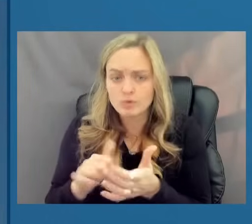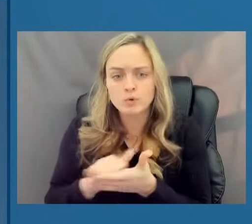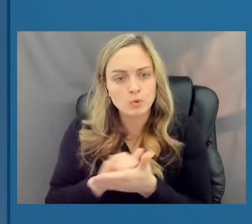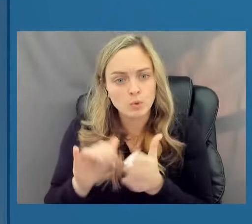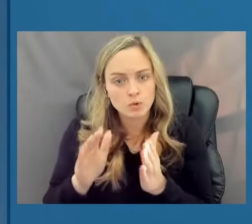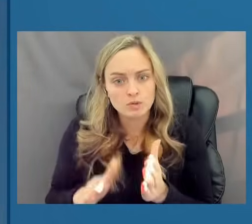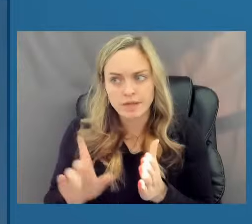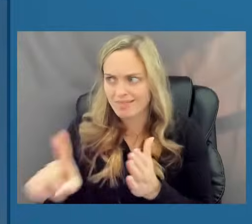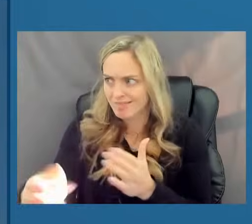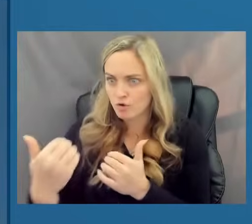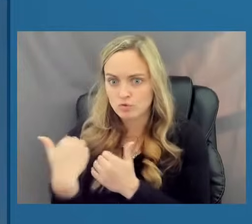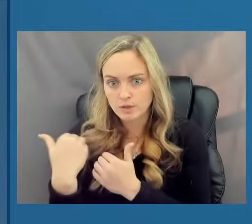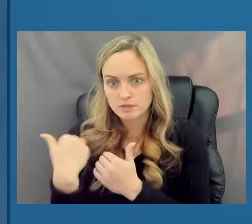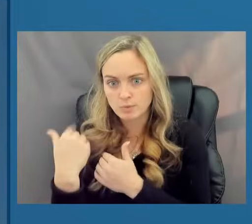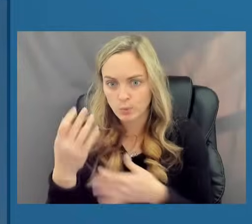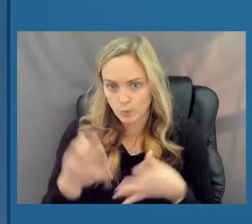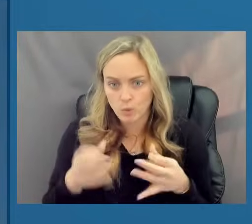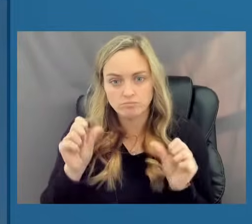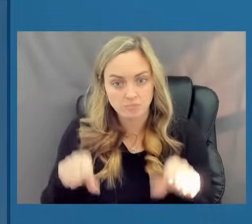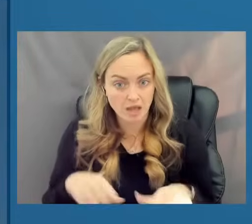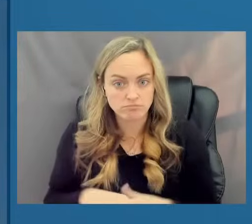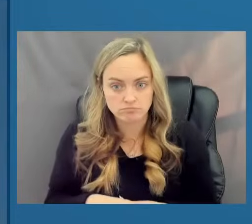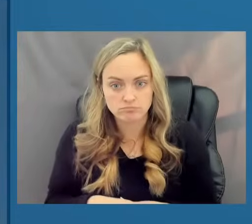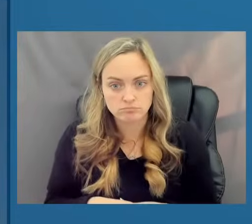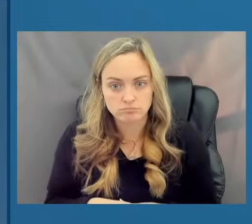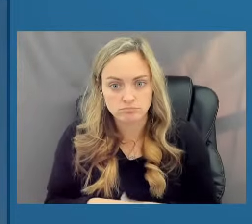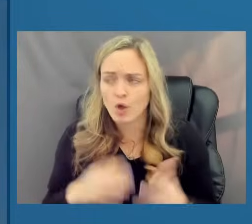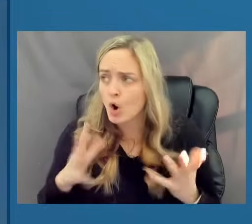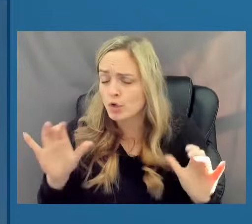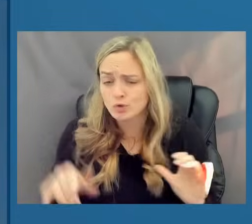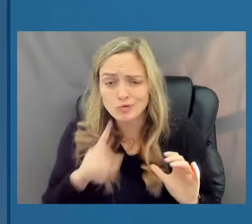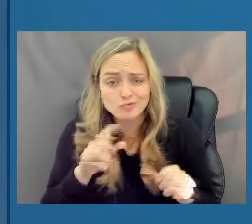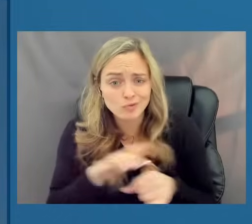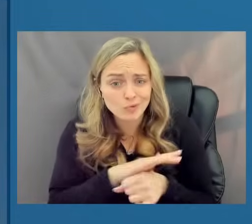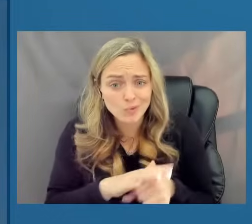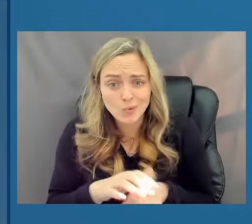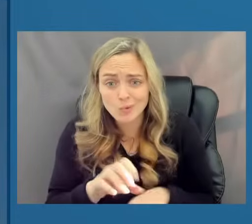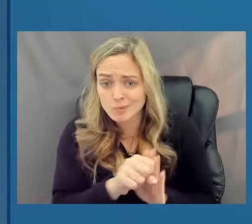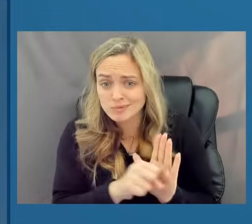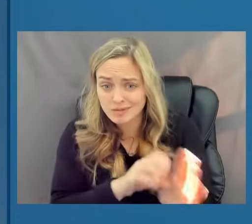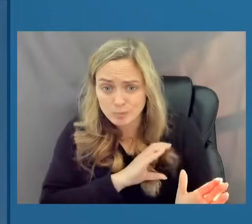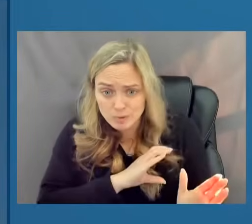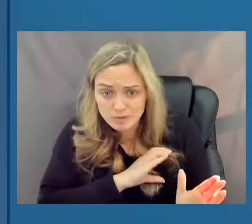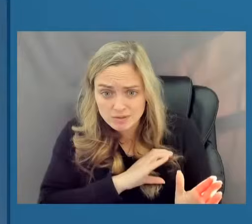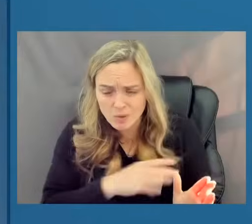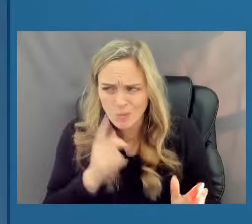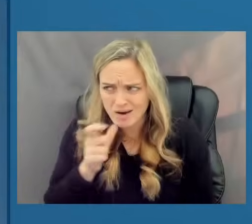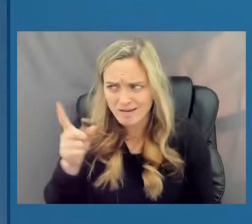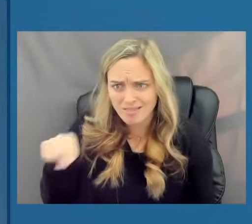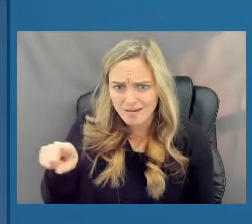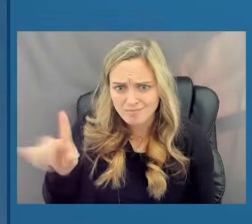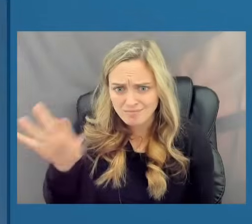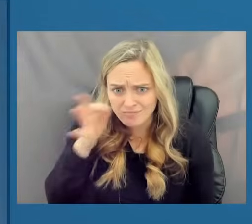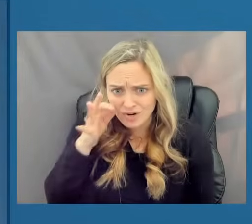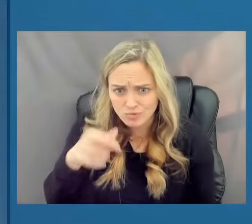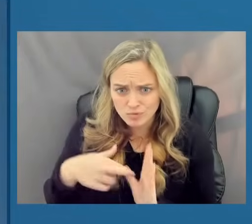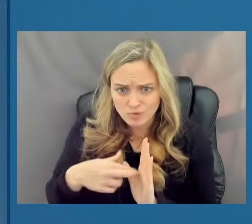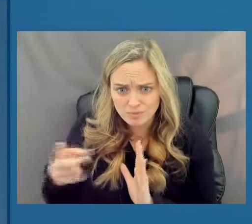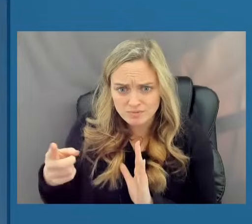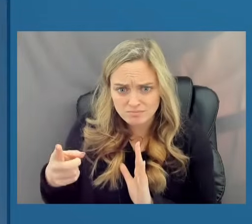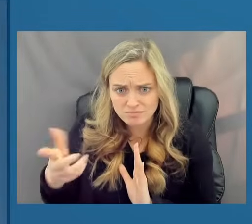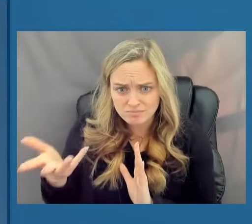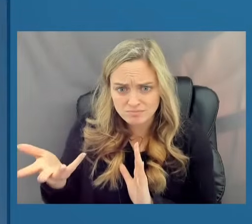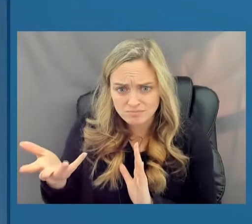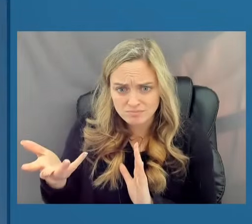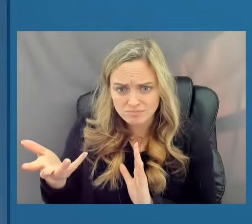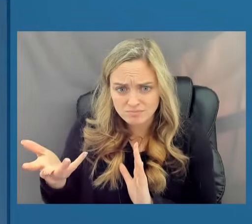them accountable in court. They already do for local and state officers. Why are the federal agents exempt from this?